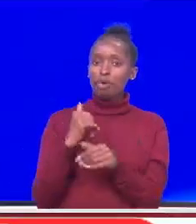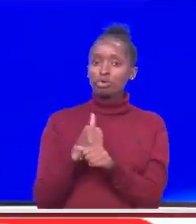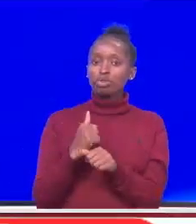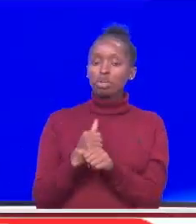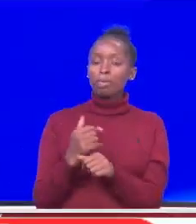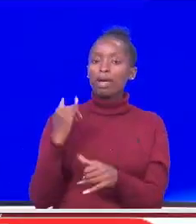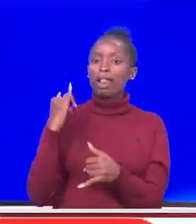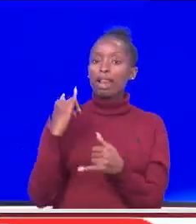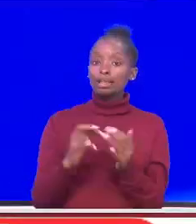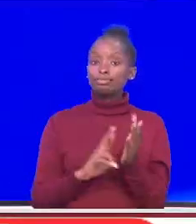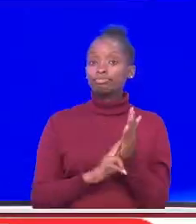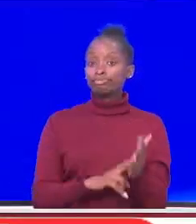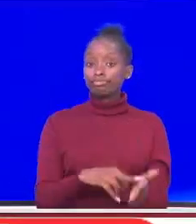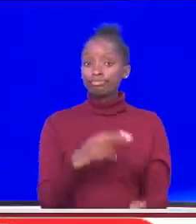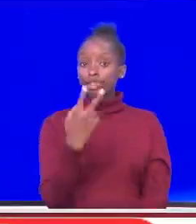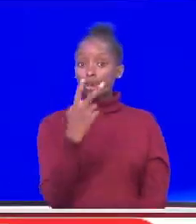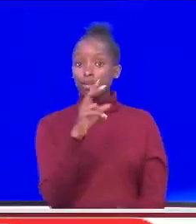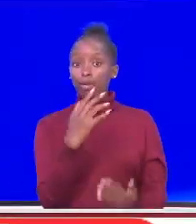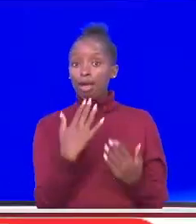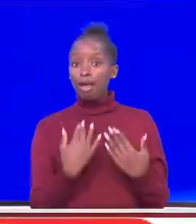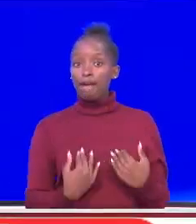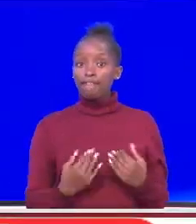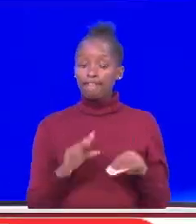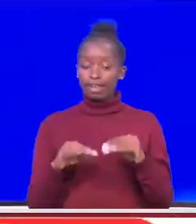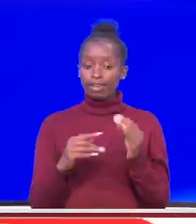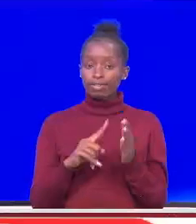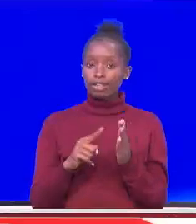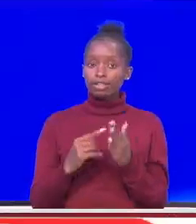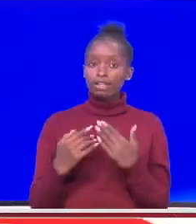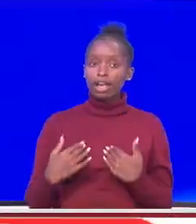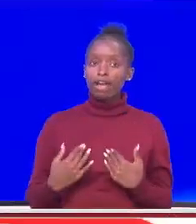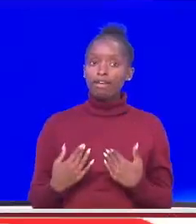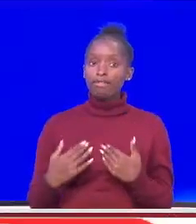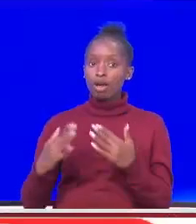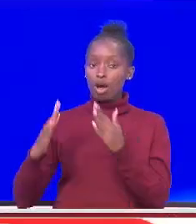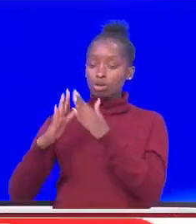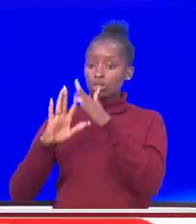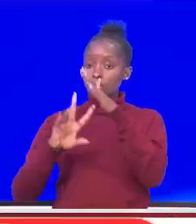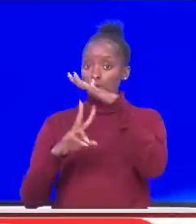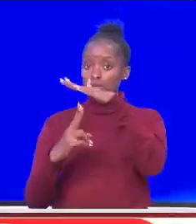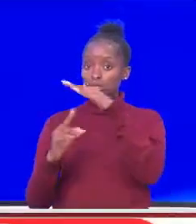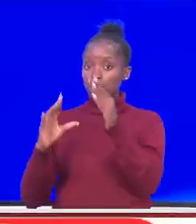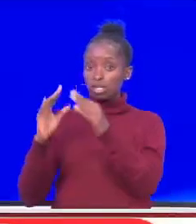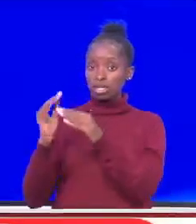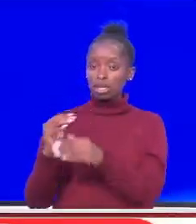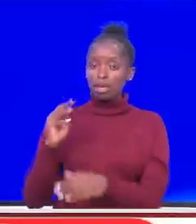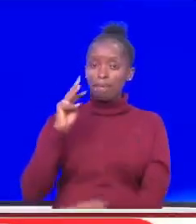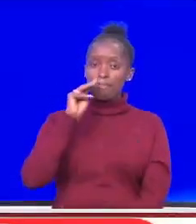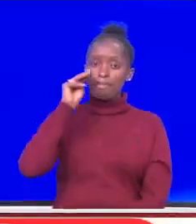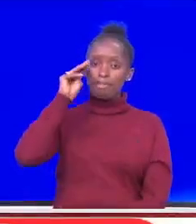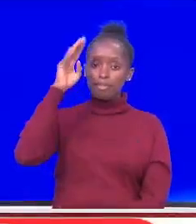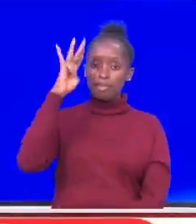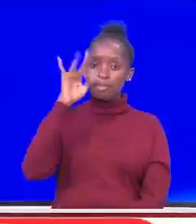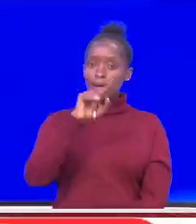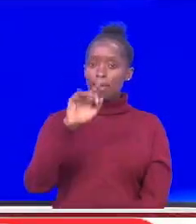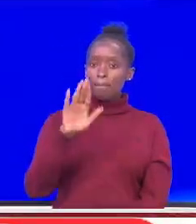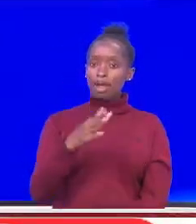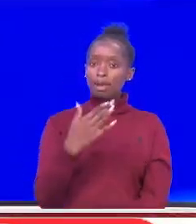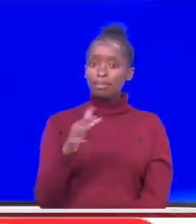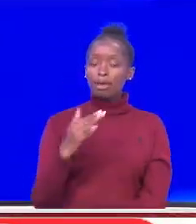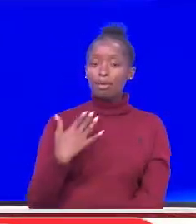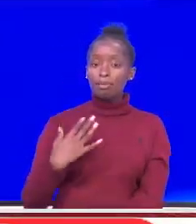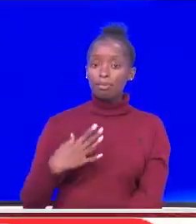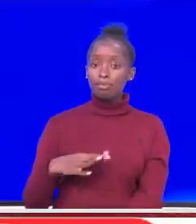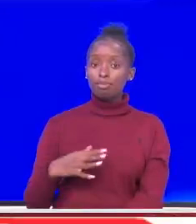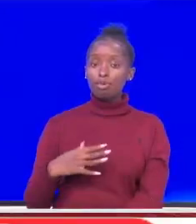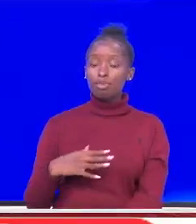presentation I said, if this housing project is taken maturely by parliamentarians, because the burden is